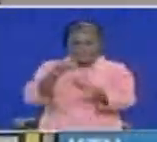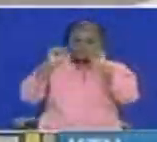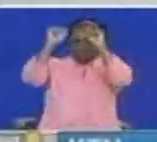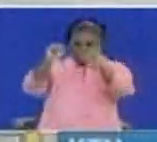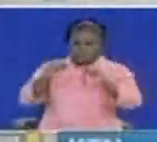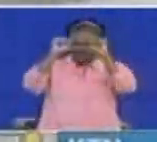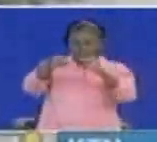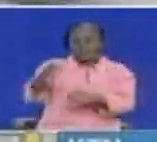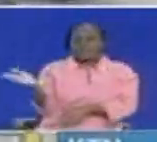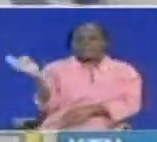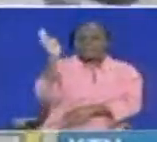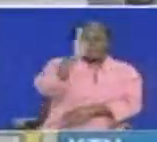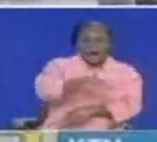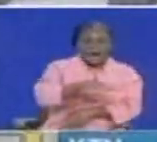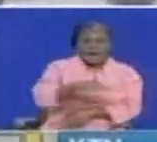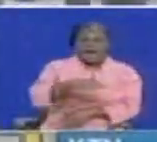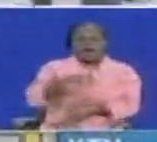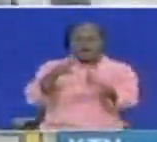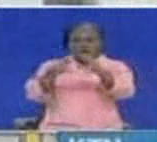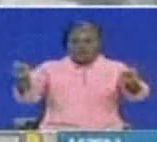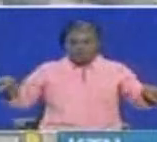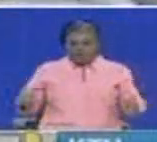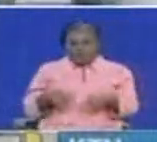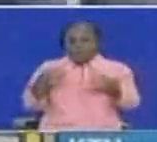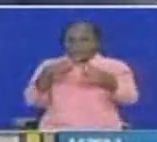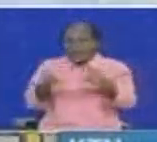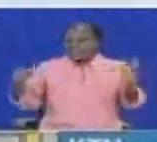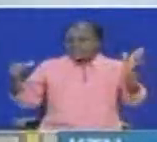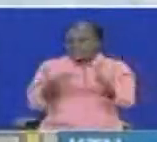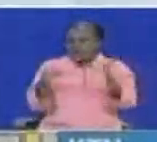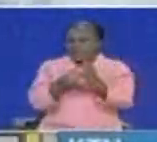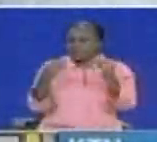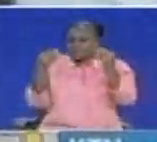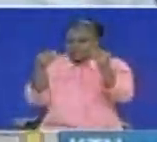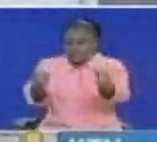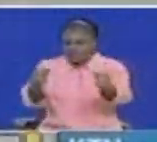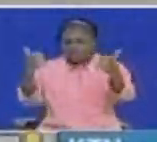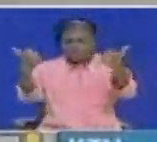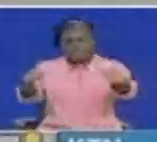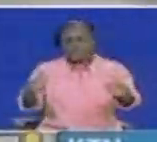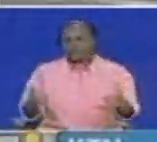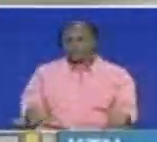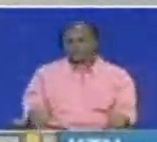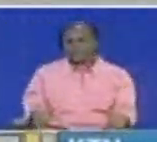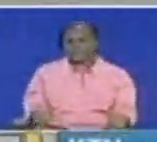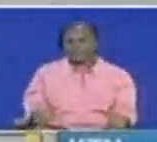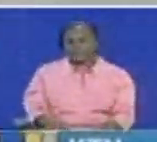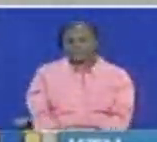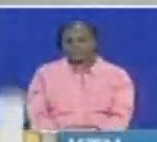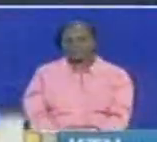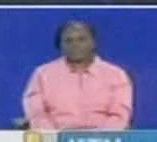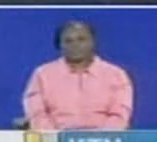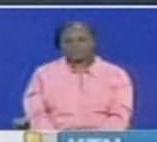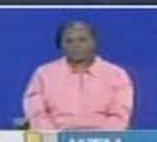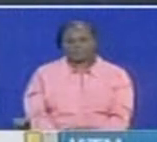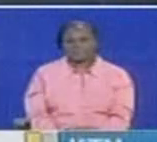the students returned to their hostels, but the dispute is yet to be resolved. Wilkistanabwa, KTN.